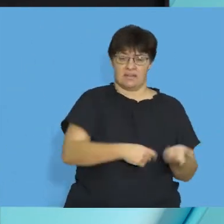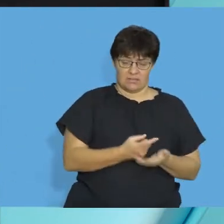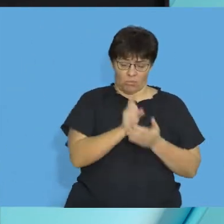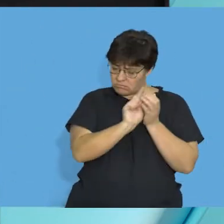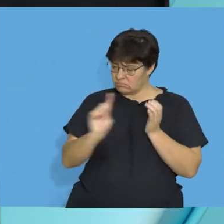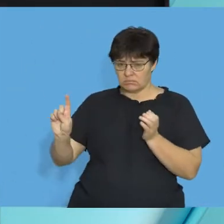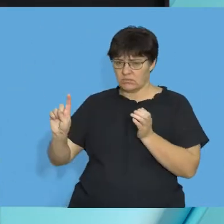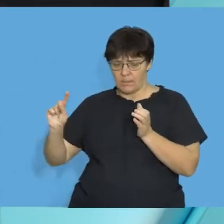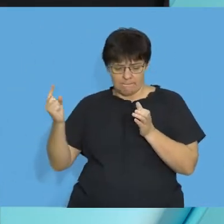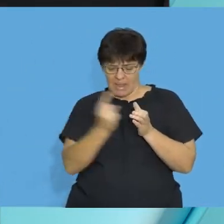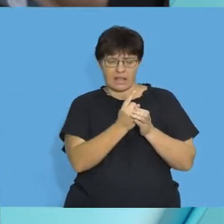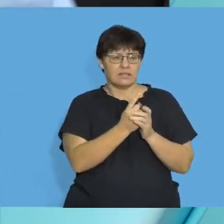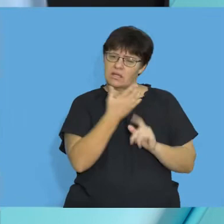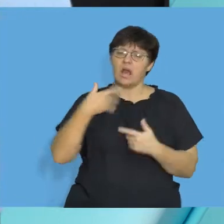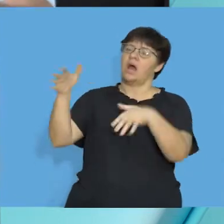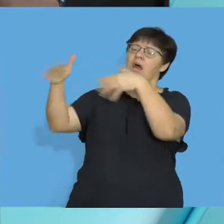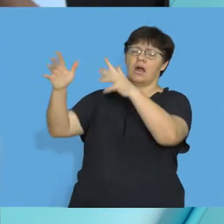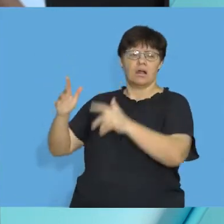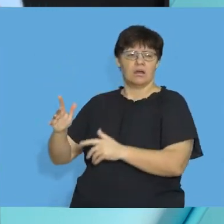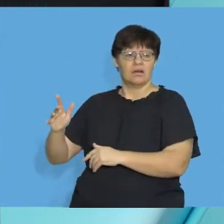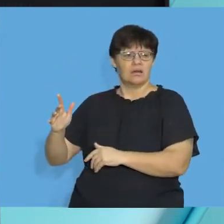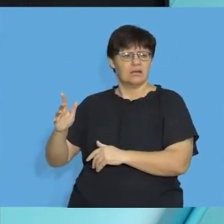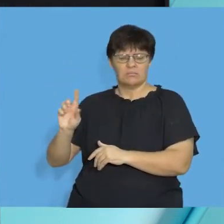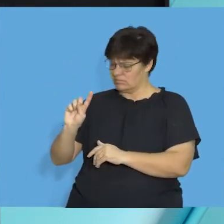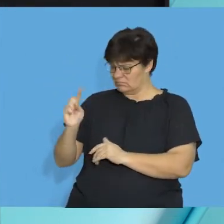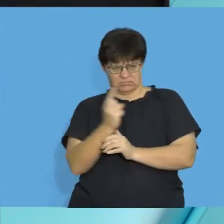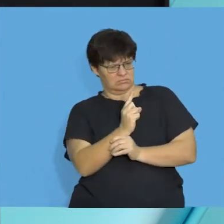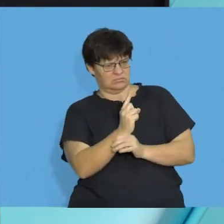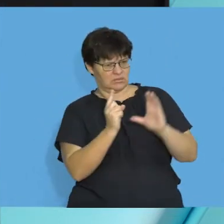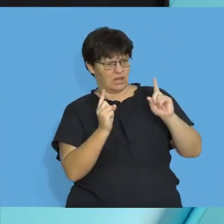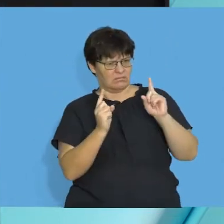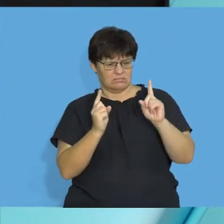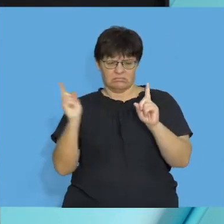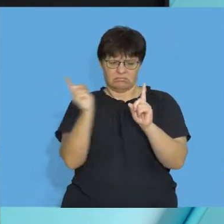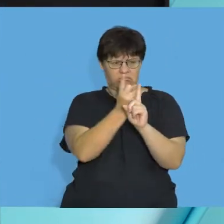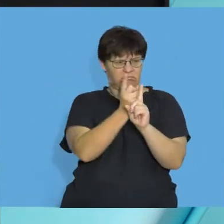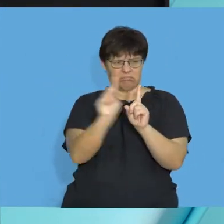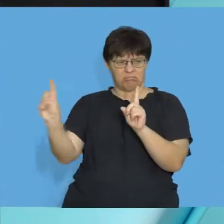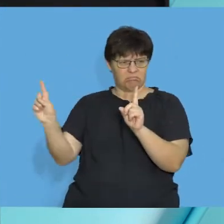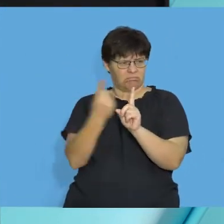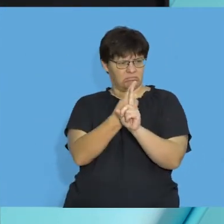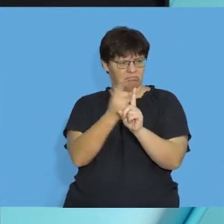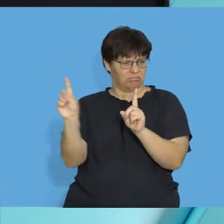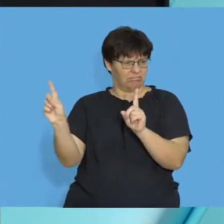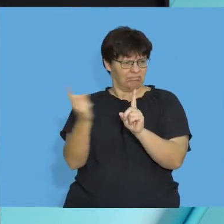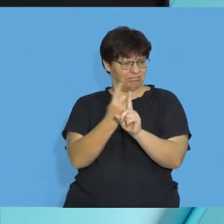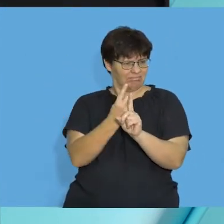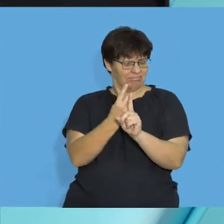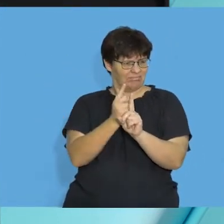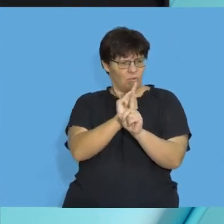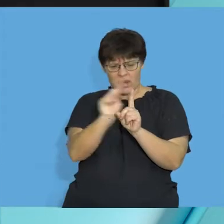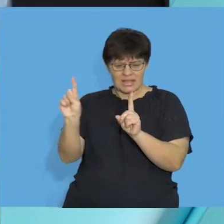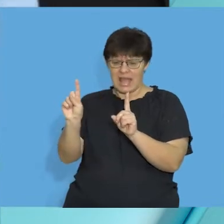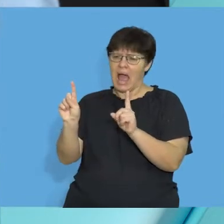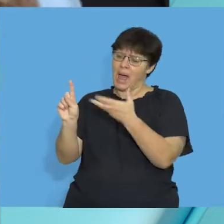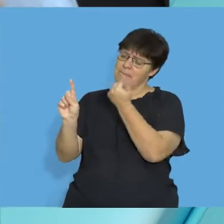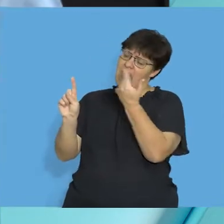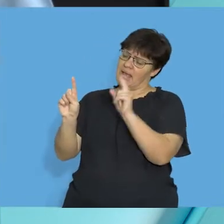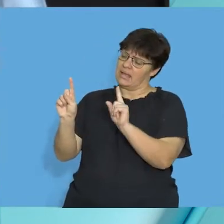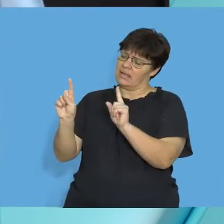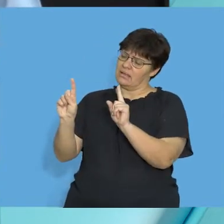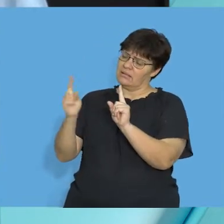And as you come back, they say, no, go away. As you find that you want to then leave, no, come back,